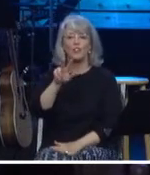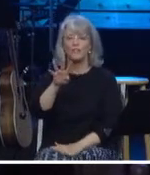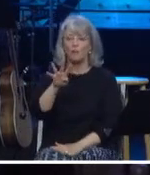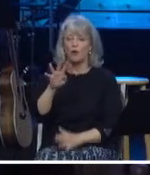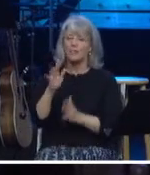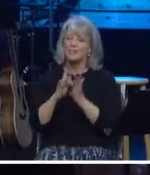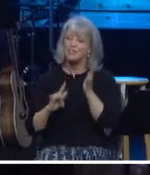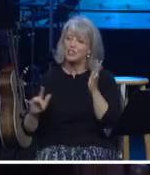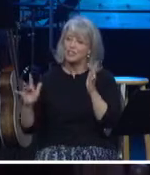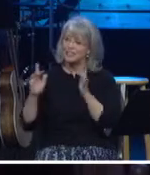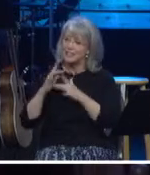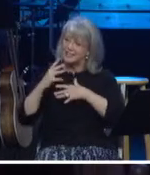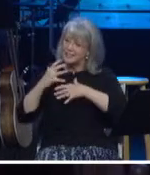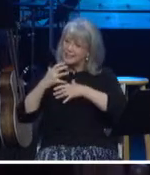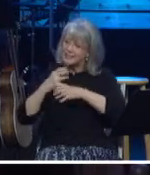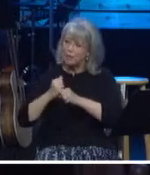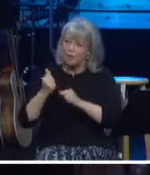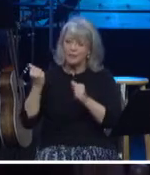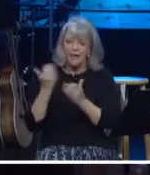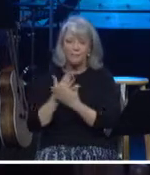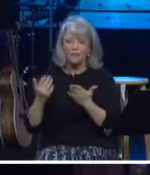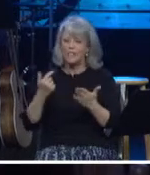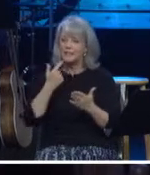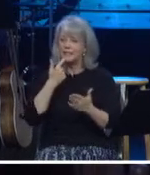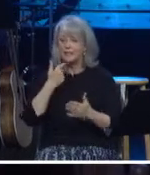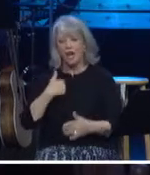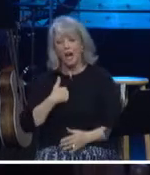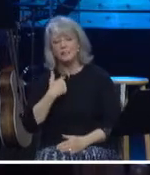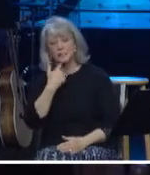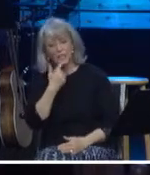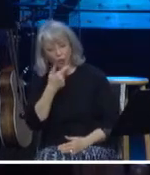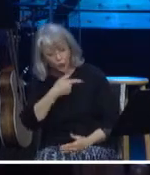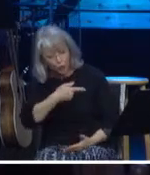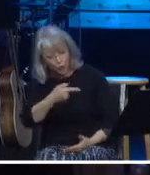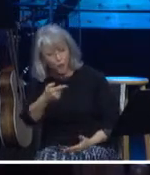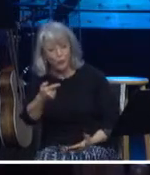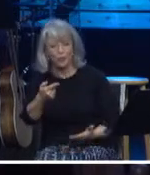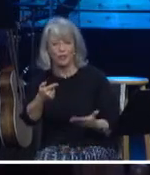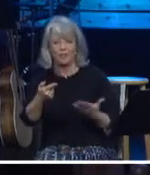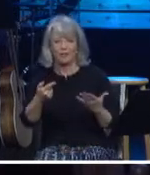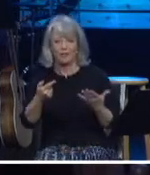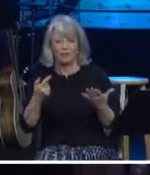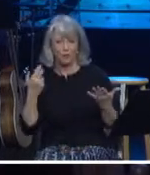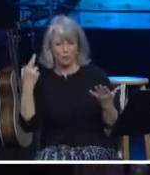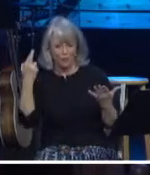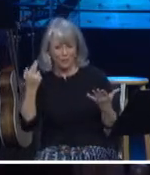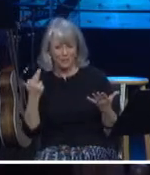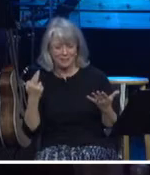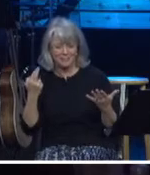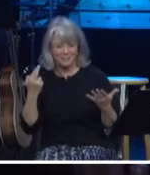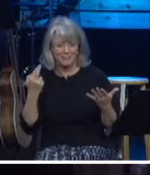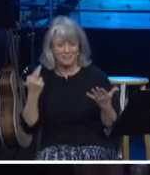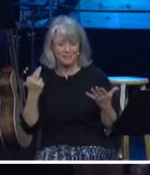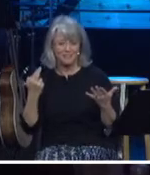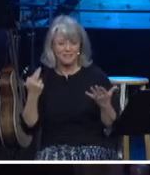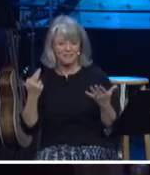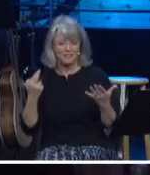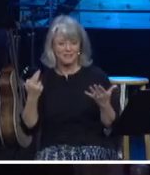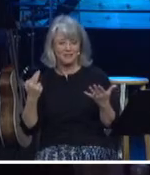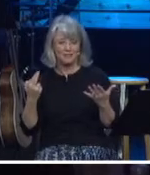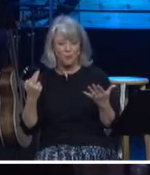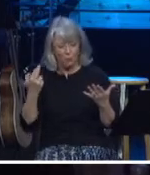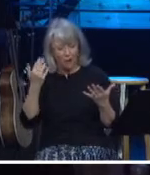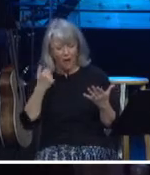34, Jesus summarizing everything that he says. I say these things. What's the reason why I'm speaking these things? So that